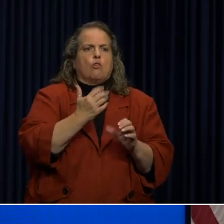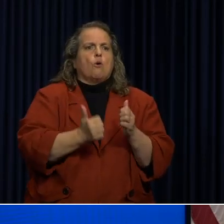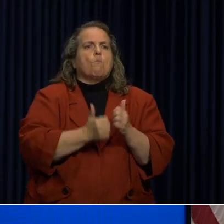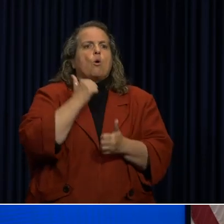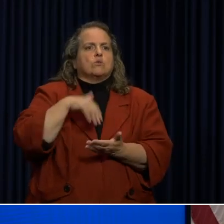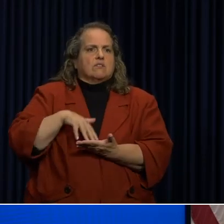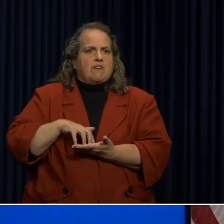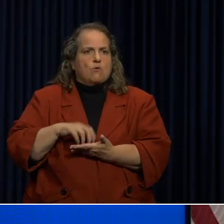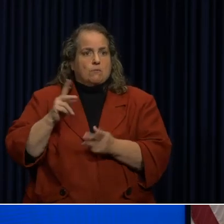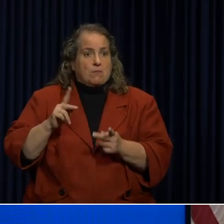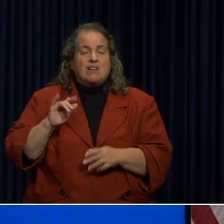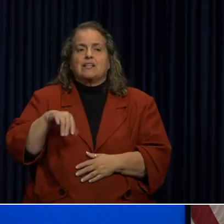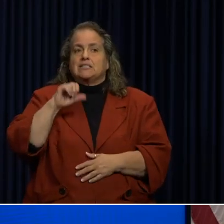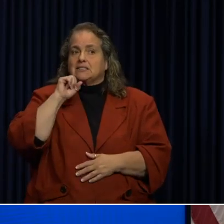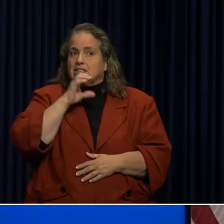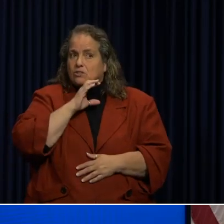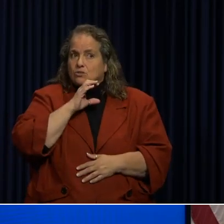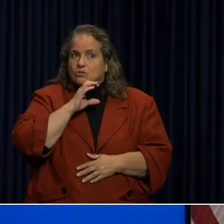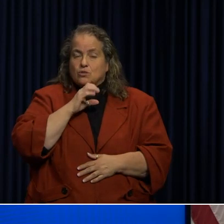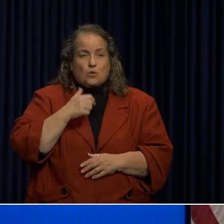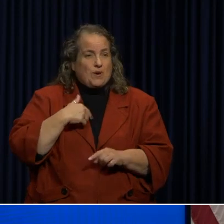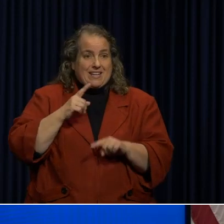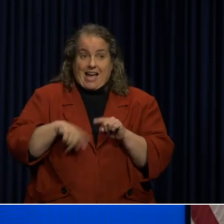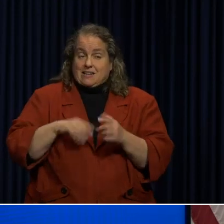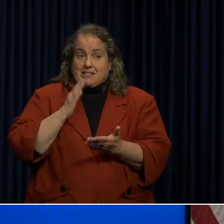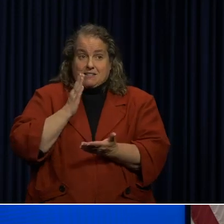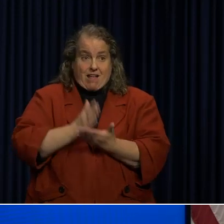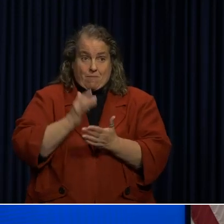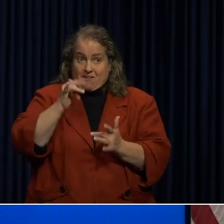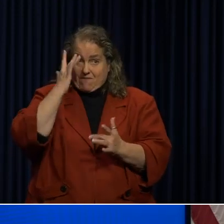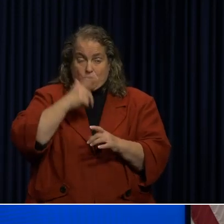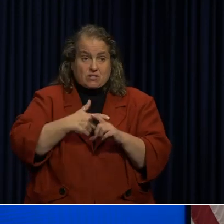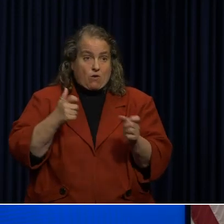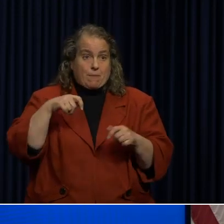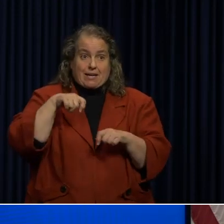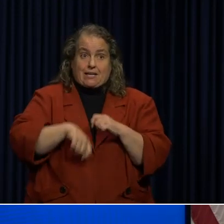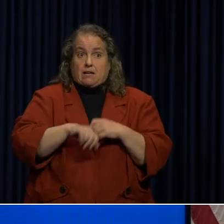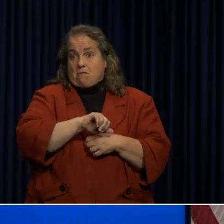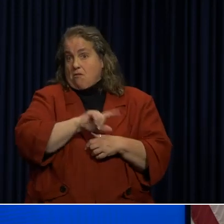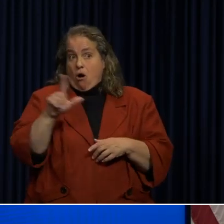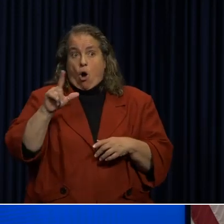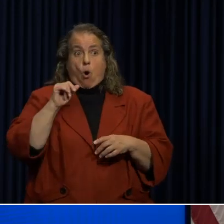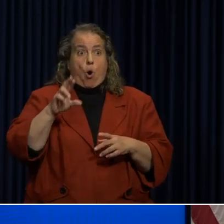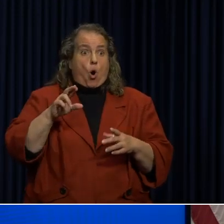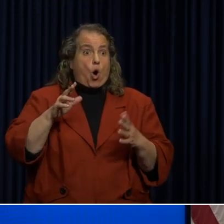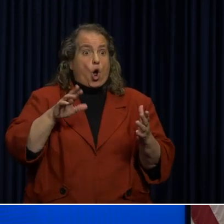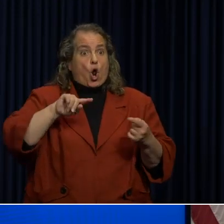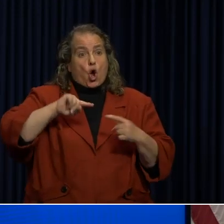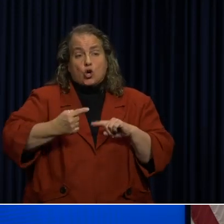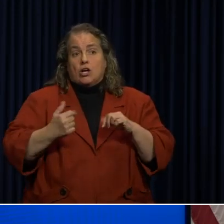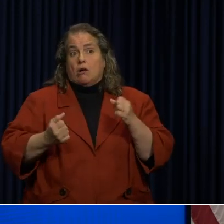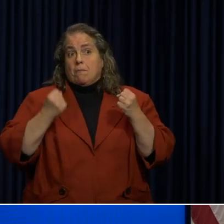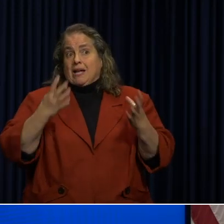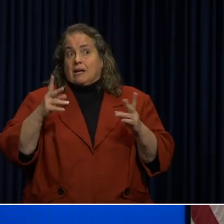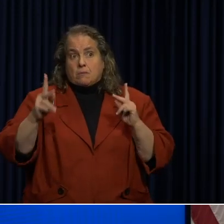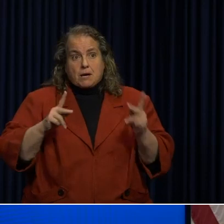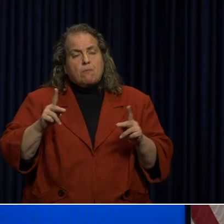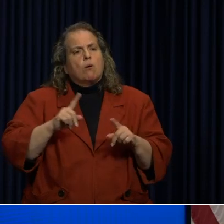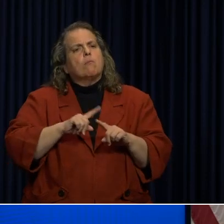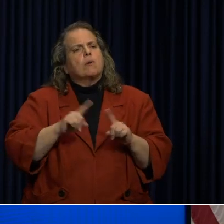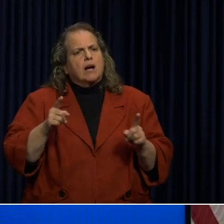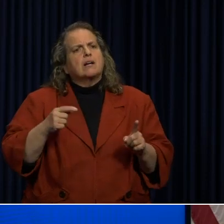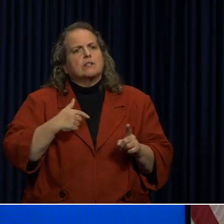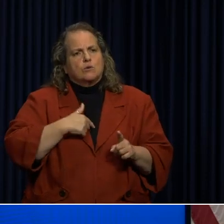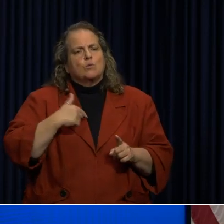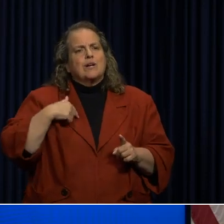from taking everybody as we've seen. Our job is to fight as hard as we can alongside those that are working in the